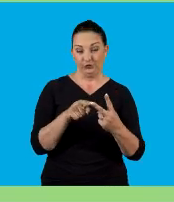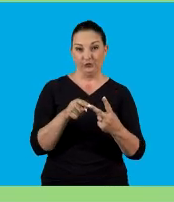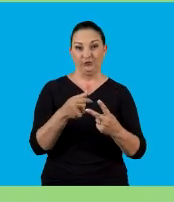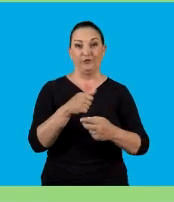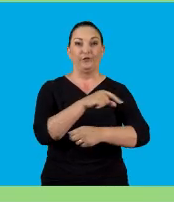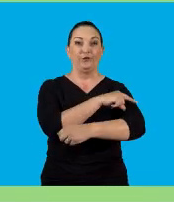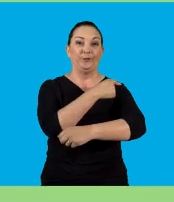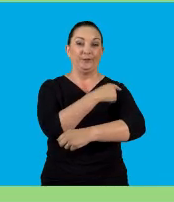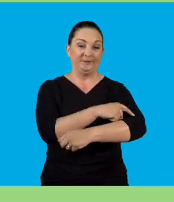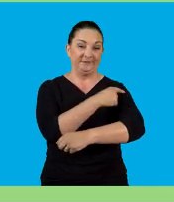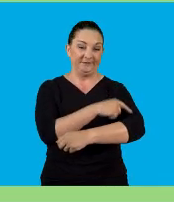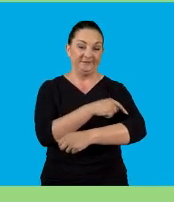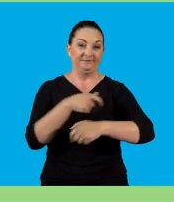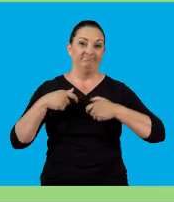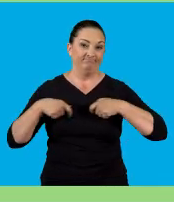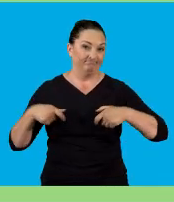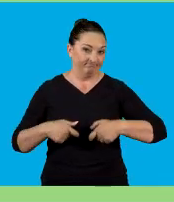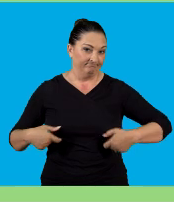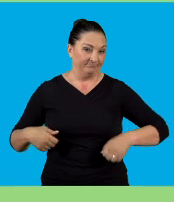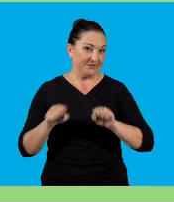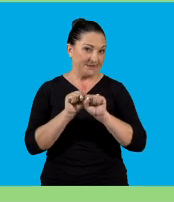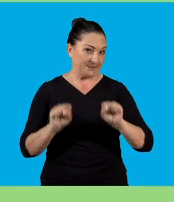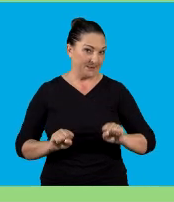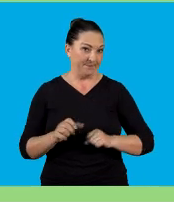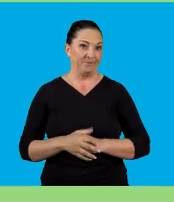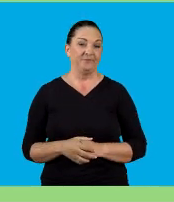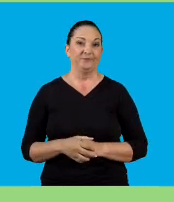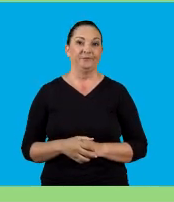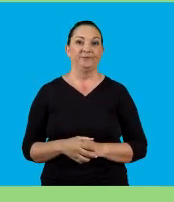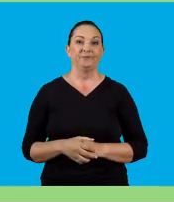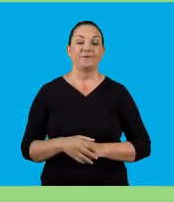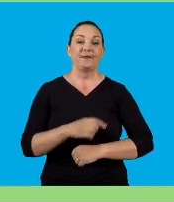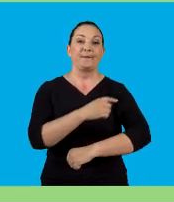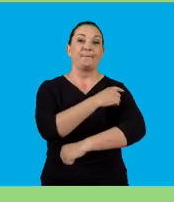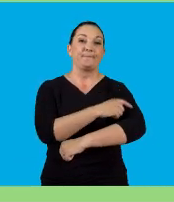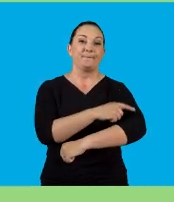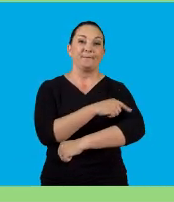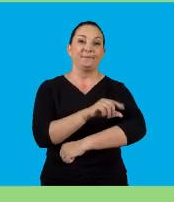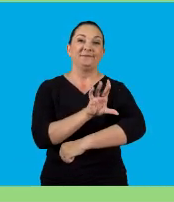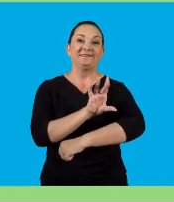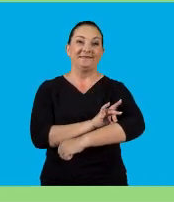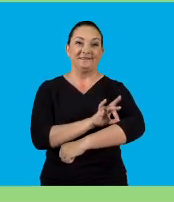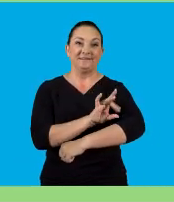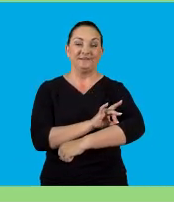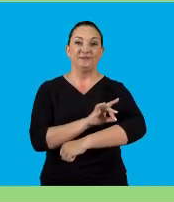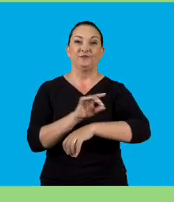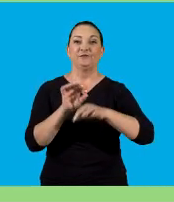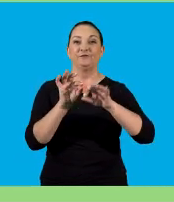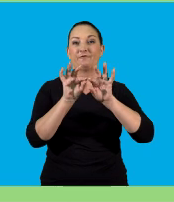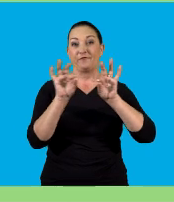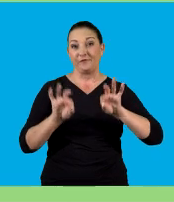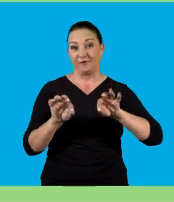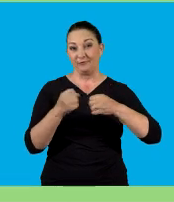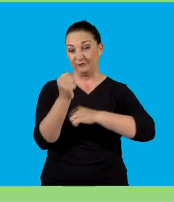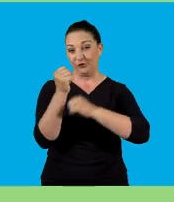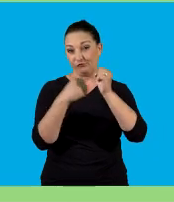musculoskeletal system. And the functions there, the first one, the muscles are attached to a frame structure, which